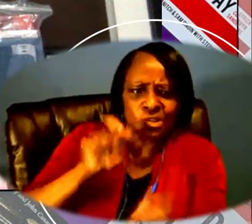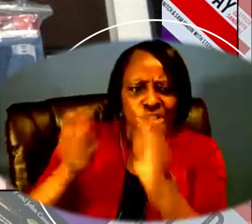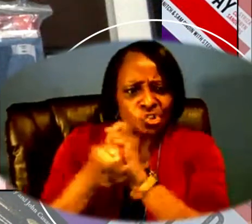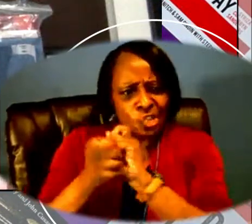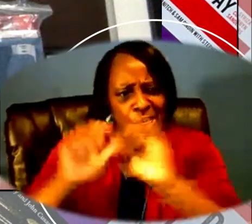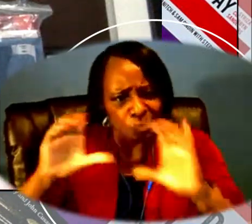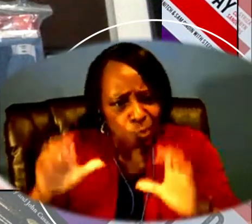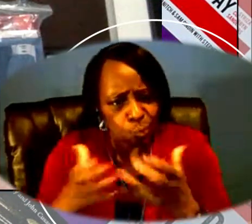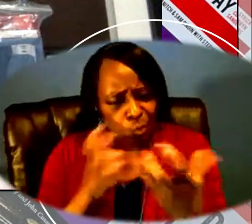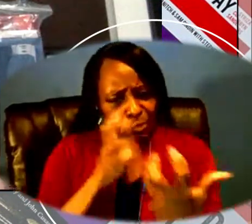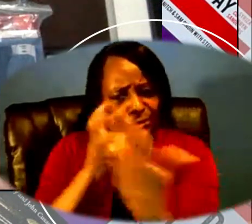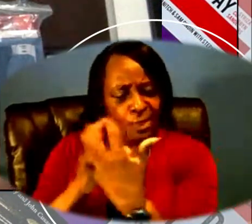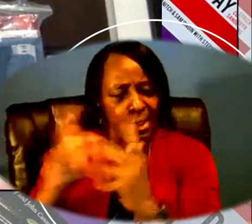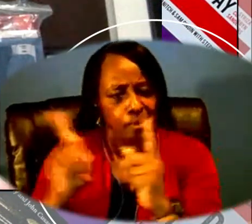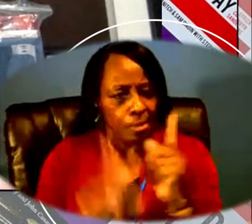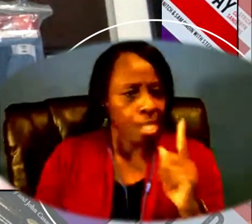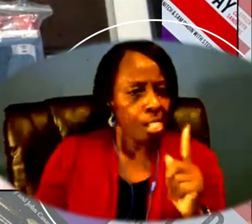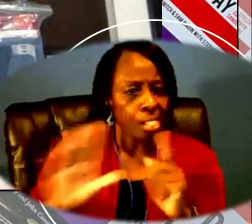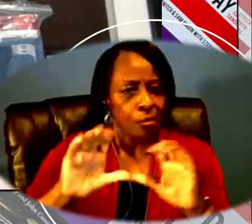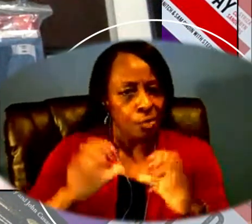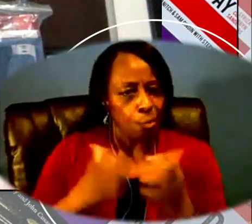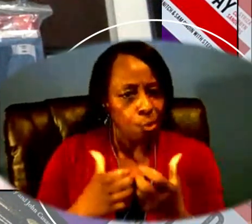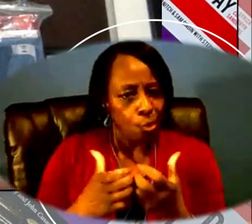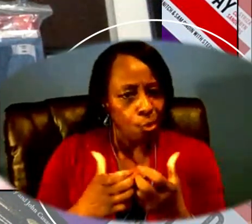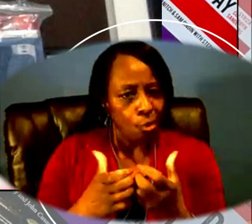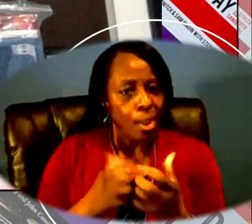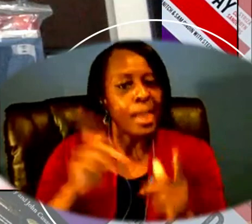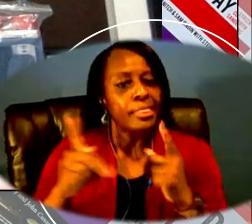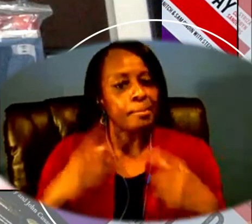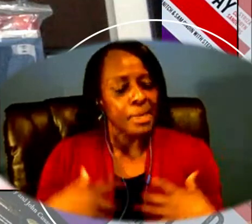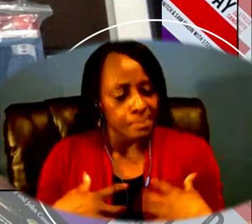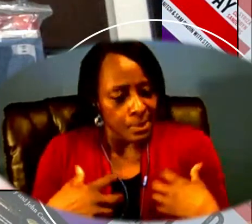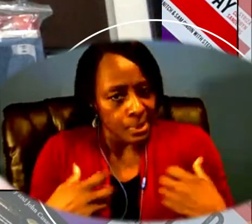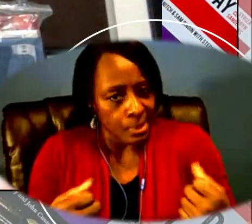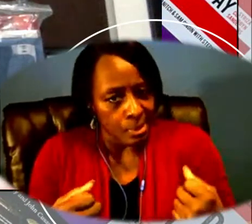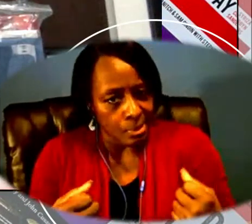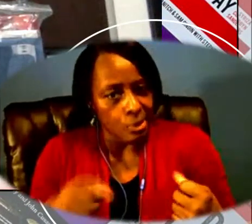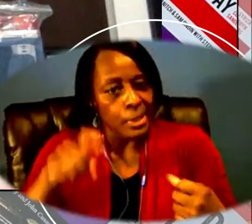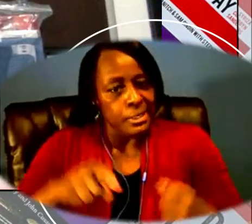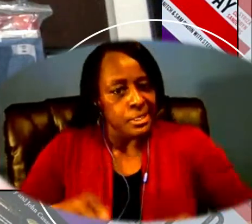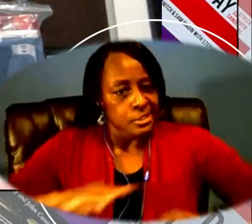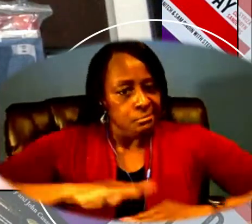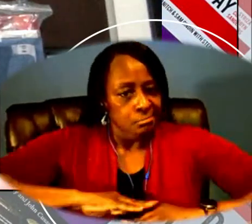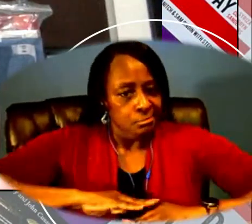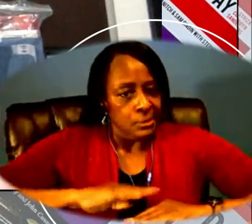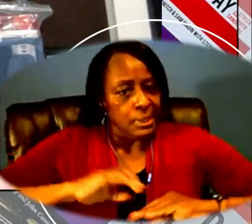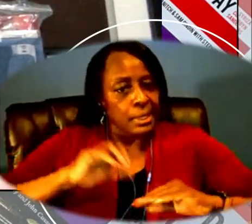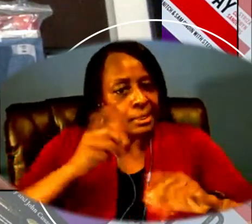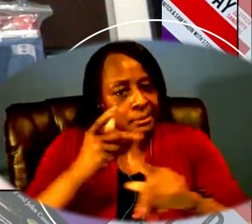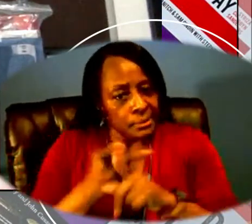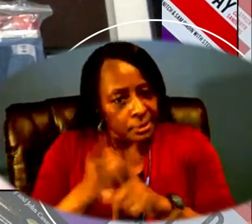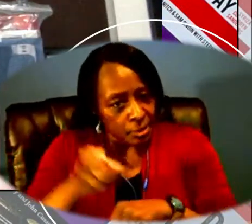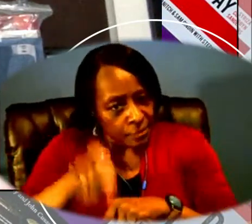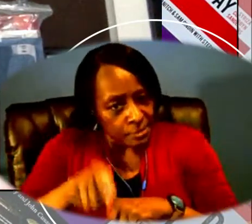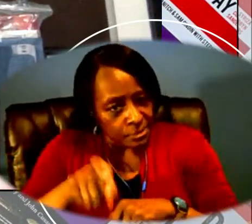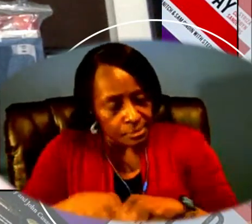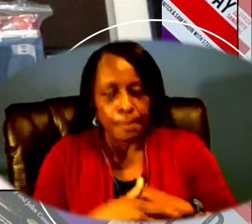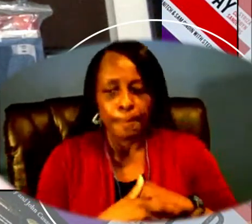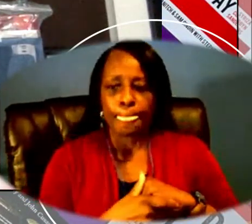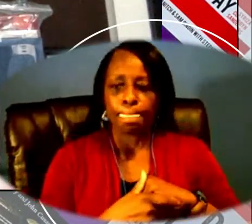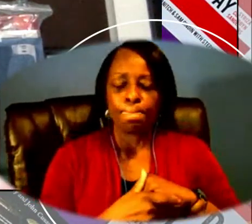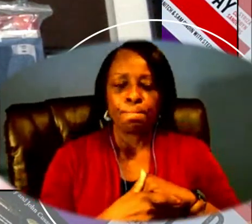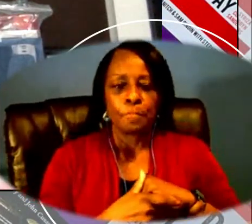for everyone, and where people can actually get that healing, can get their needs met, and take care of those things. And so there's a lot of pieces that I'm